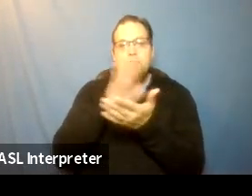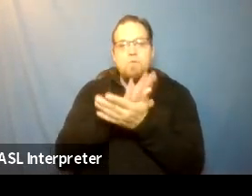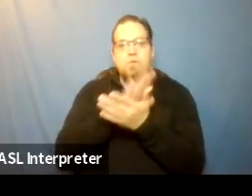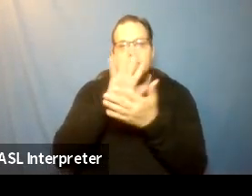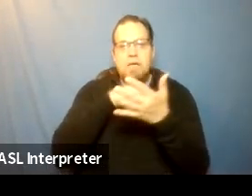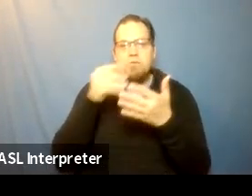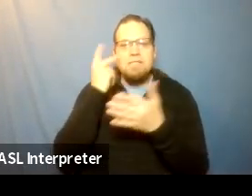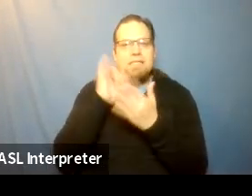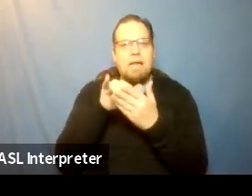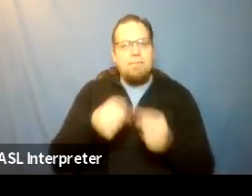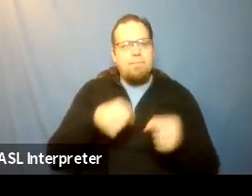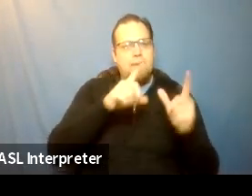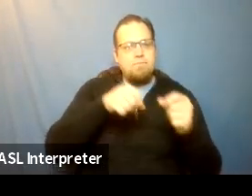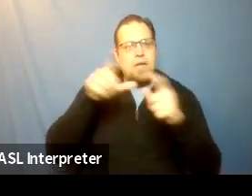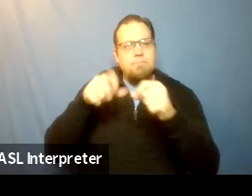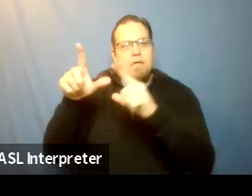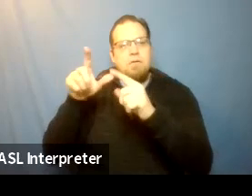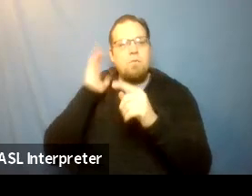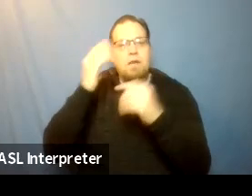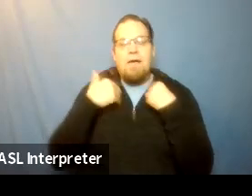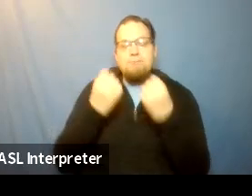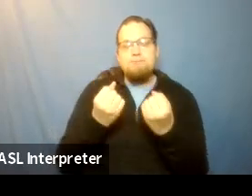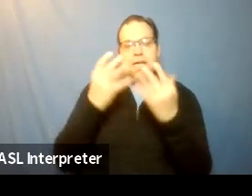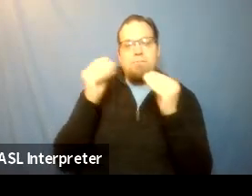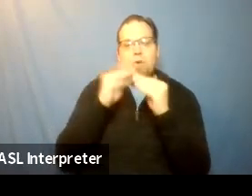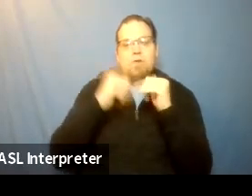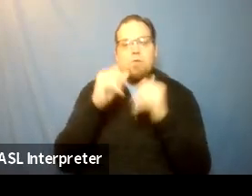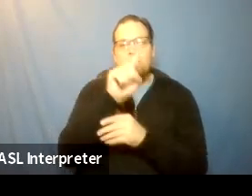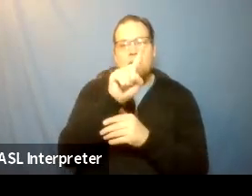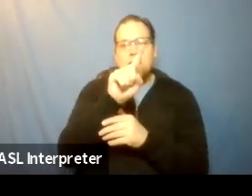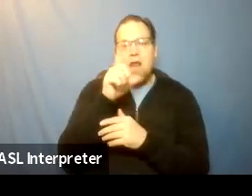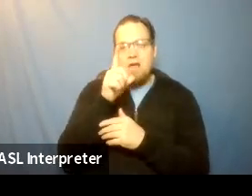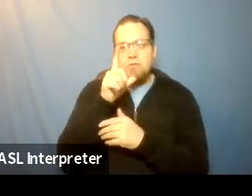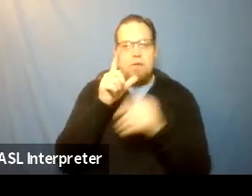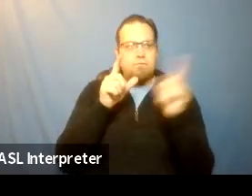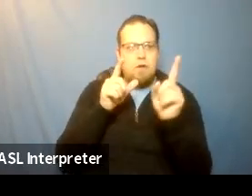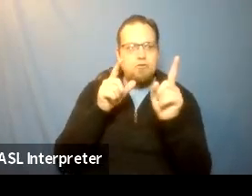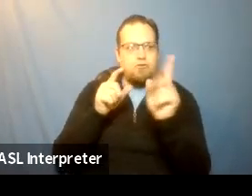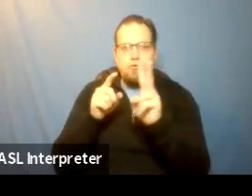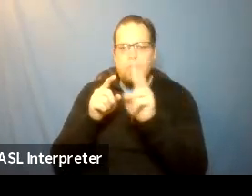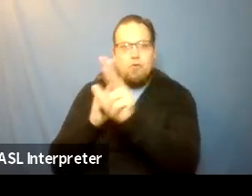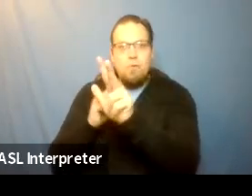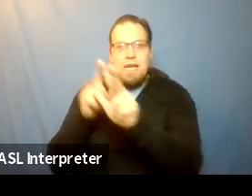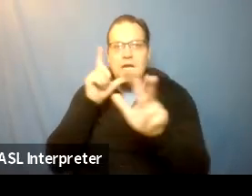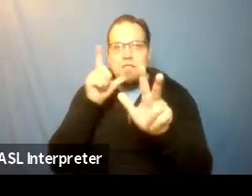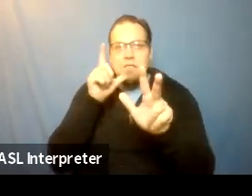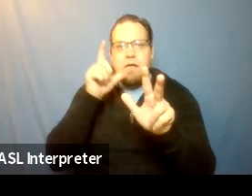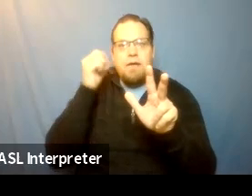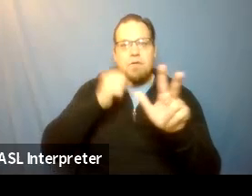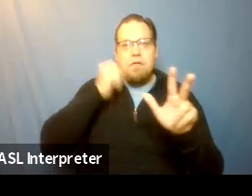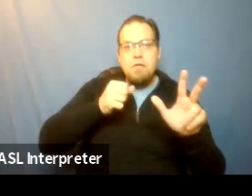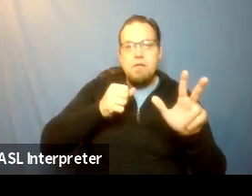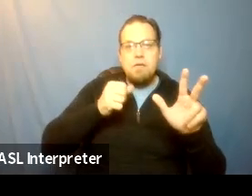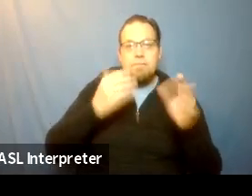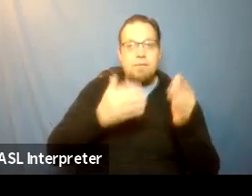starting to get published, that there's multiple lunches. So 1, 2, and even 3 lunches at times in a day. So there might be a lunch